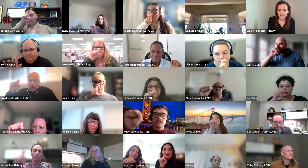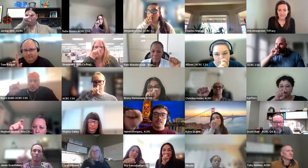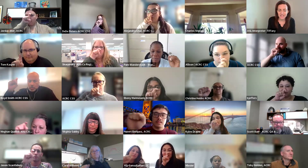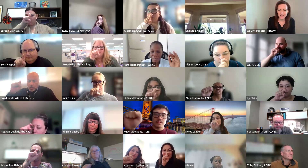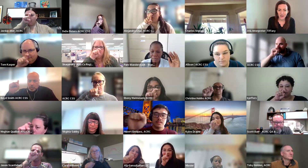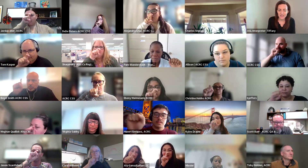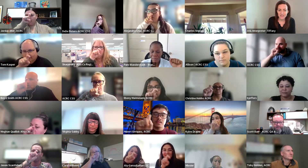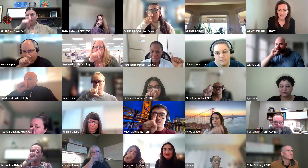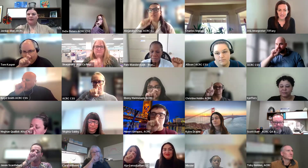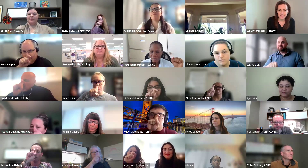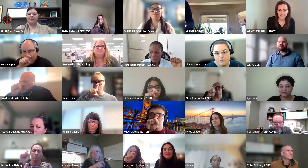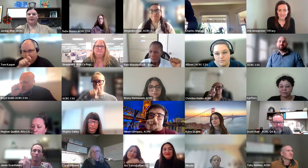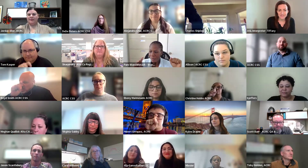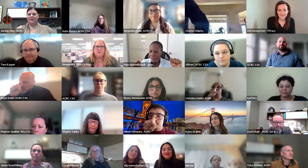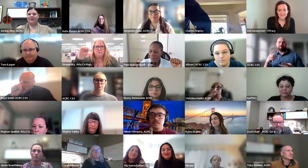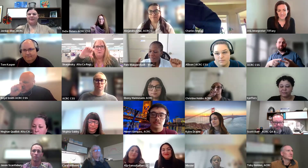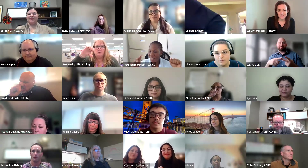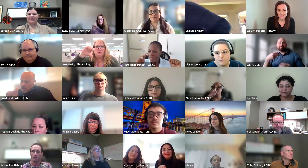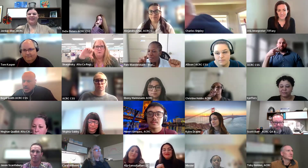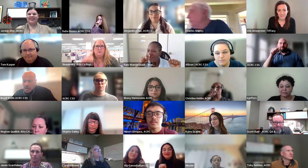Seattle, Seahawks.